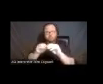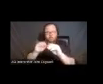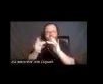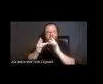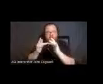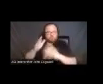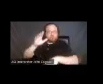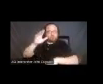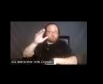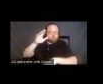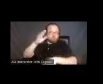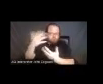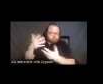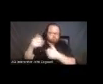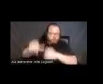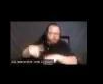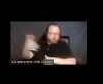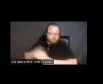online.